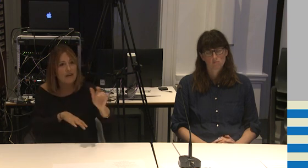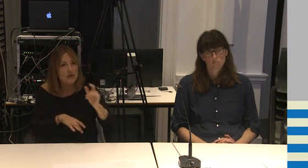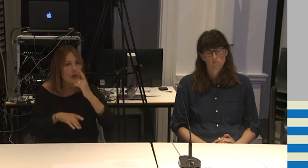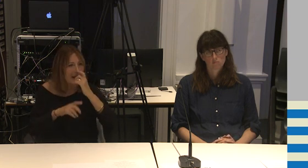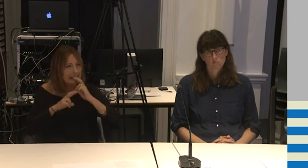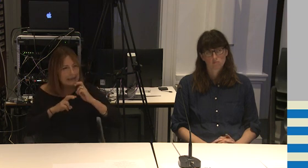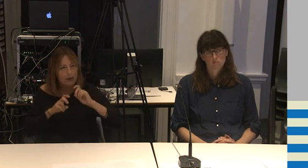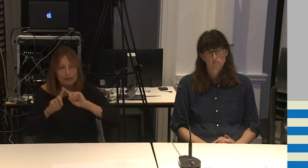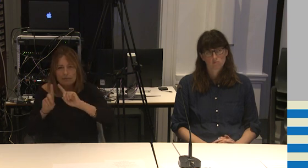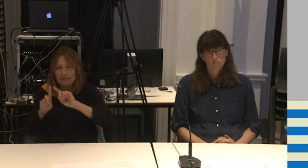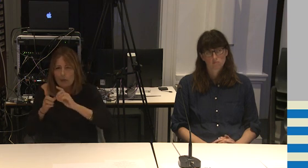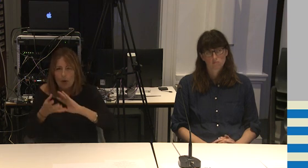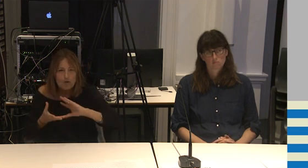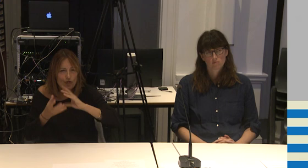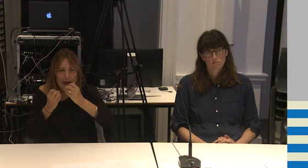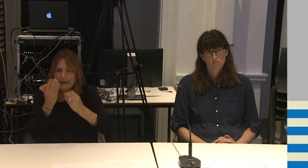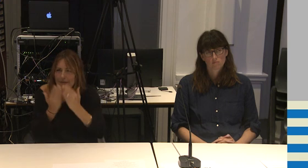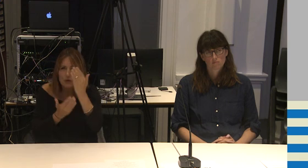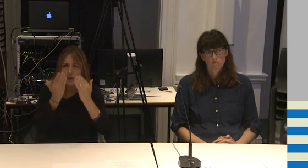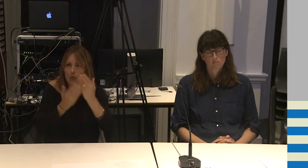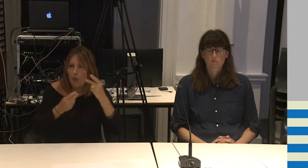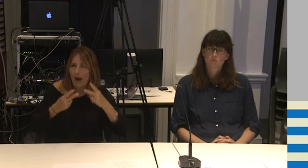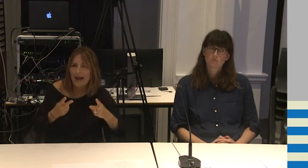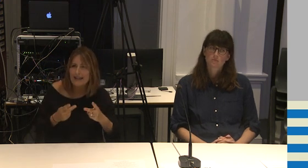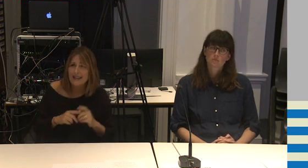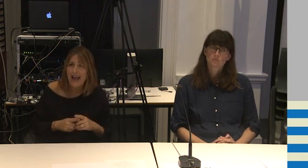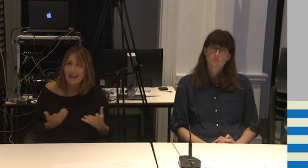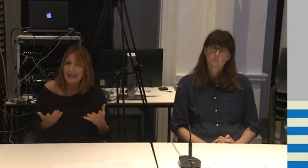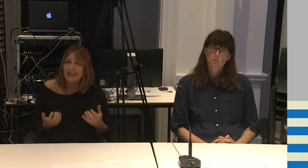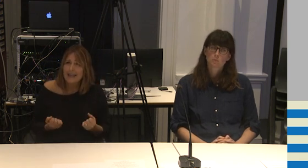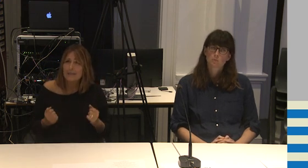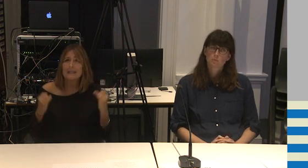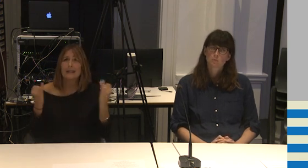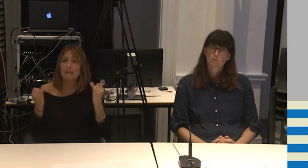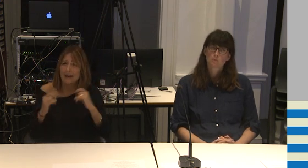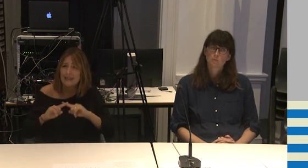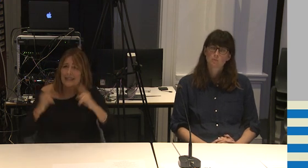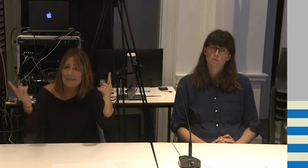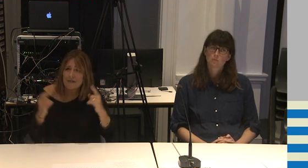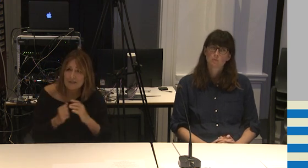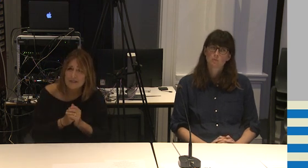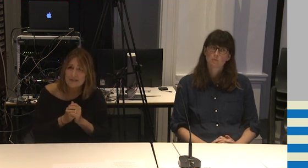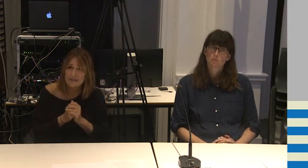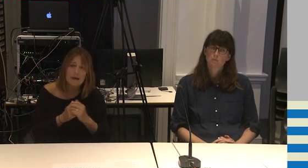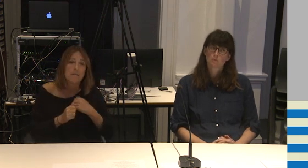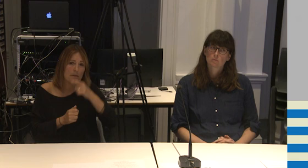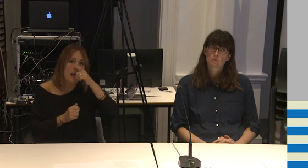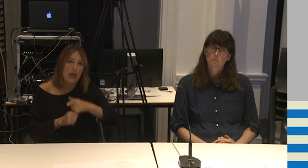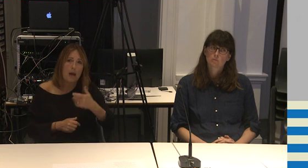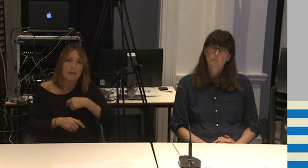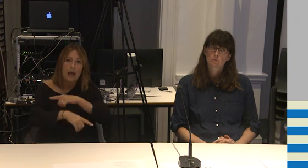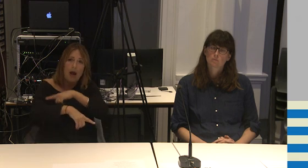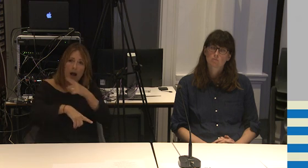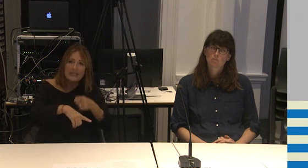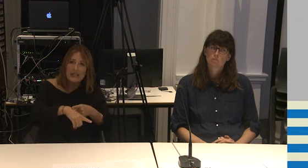of the more creative ways and embrace our differences. I've been lucky enough to be part of the Architecture